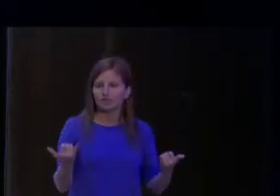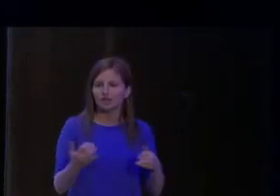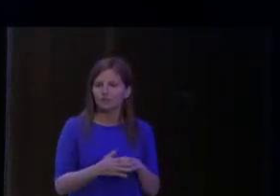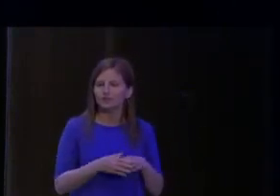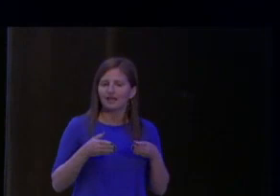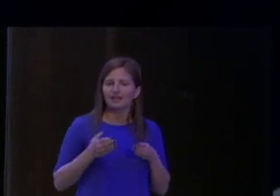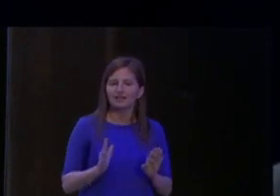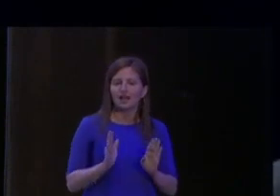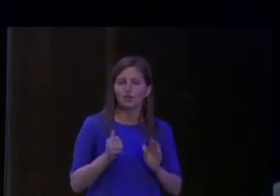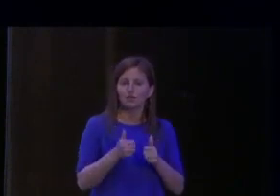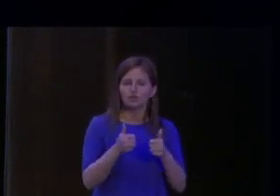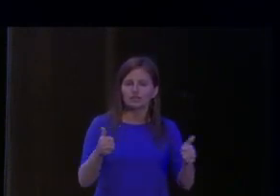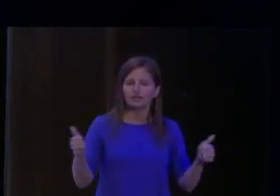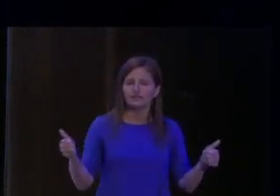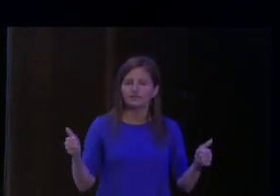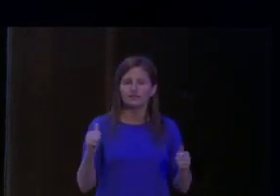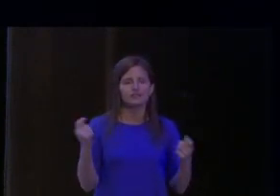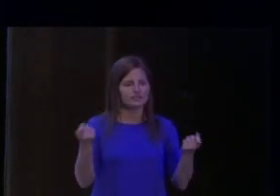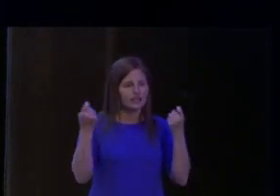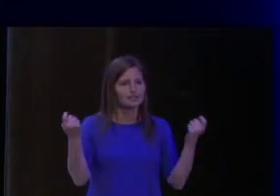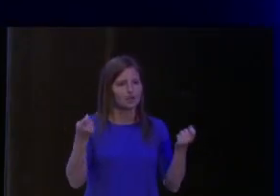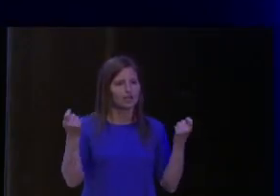And allow yourself to celebrate